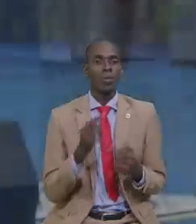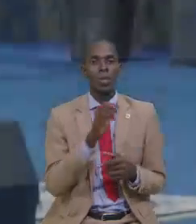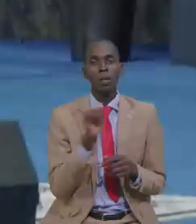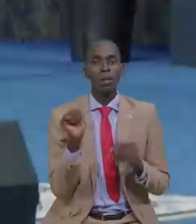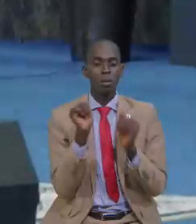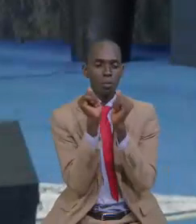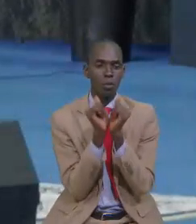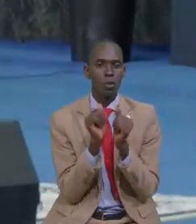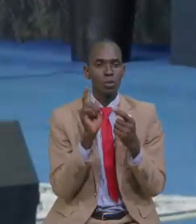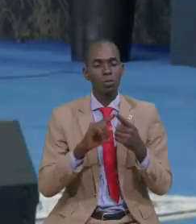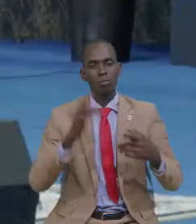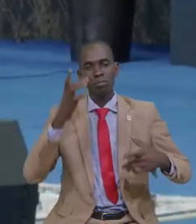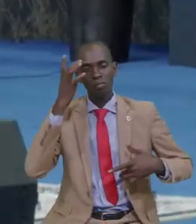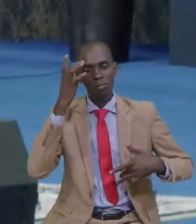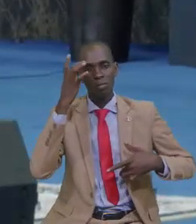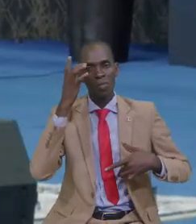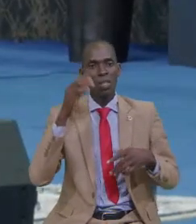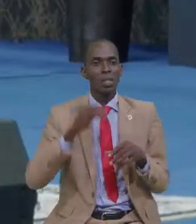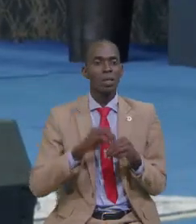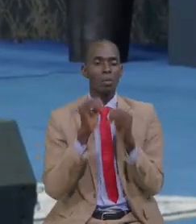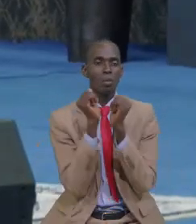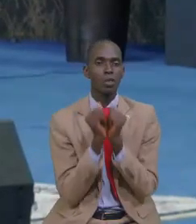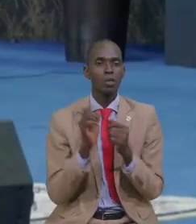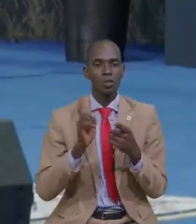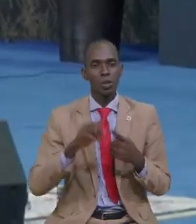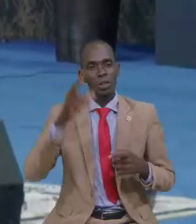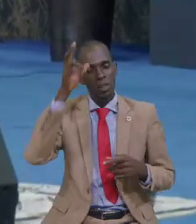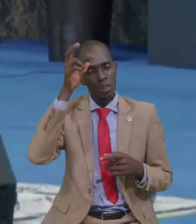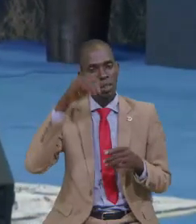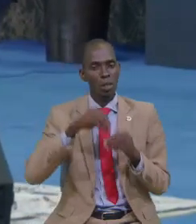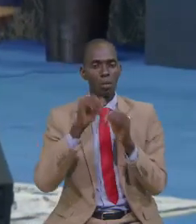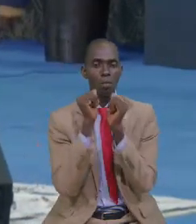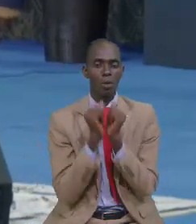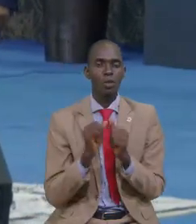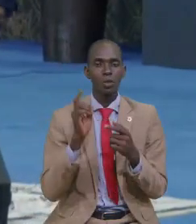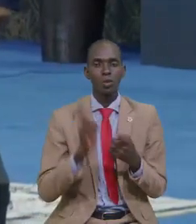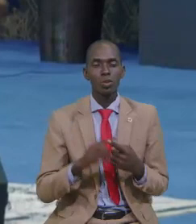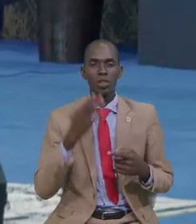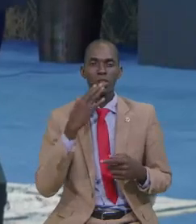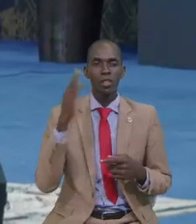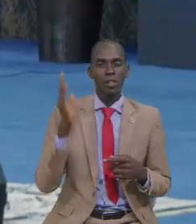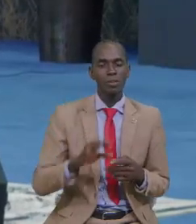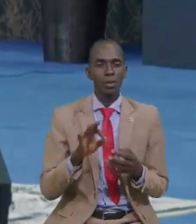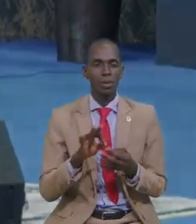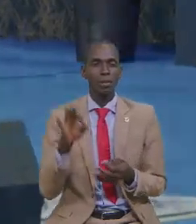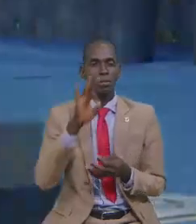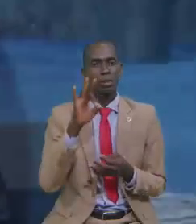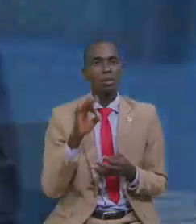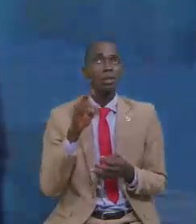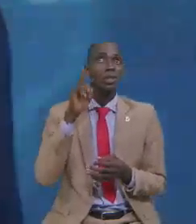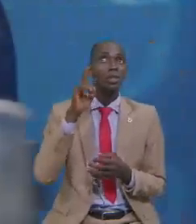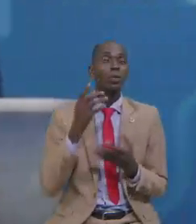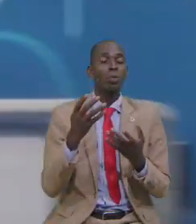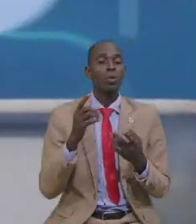to sickness, in bondage to Satan, in bondage to evil spirits. He wants to set